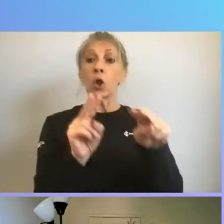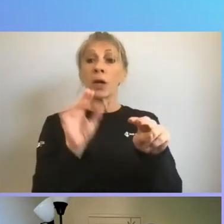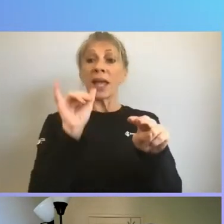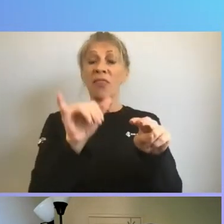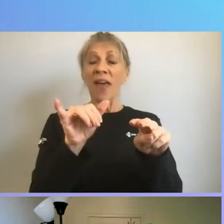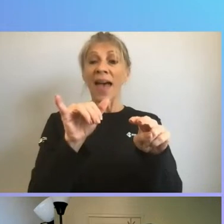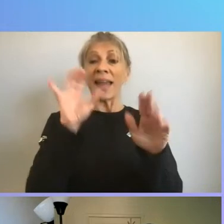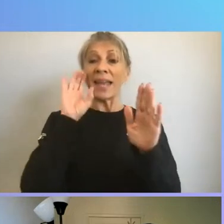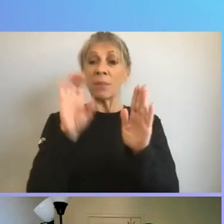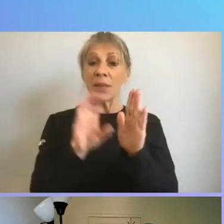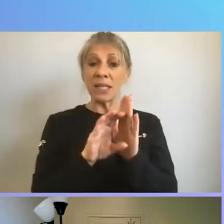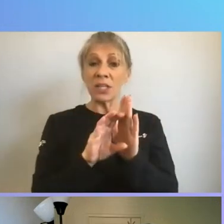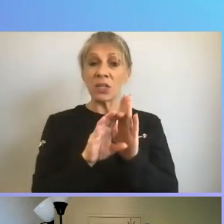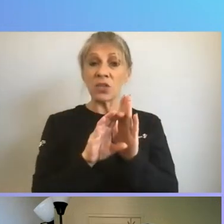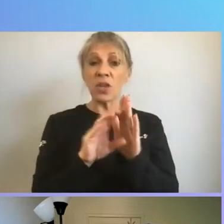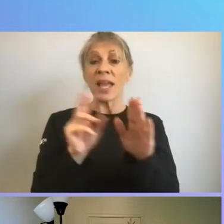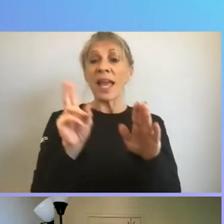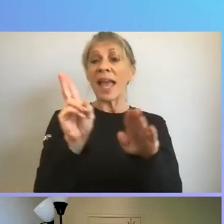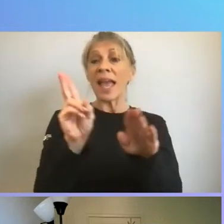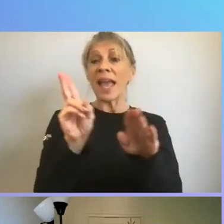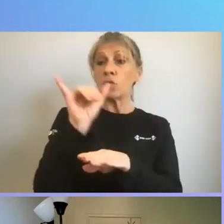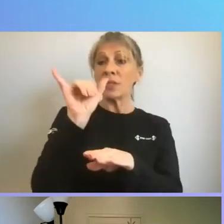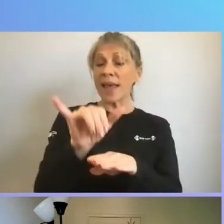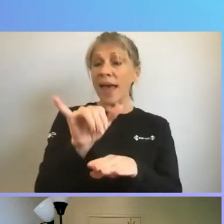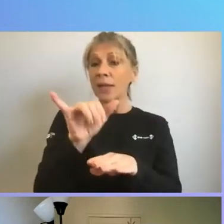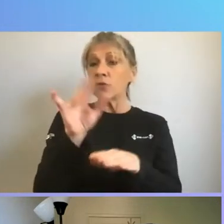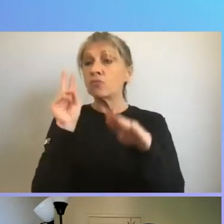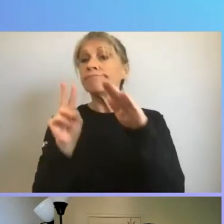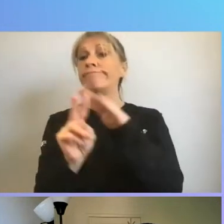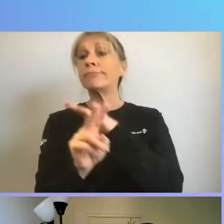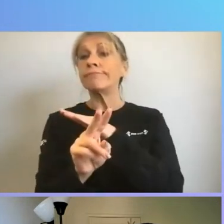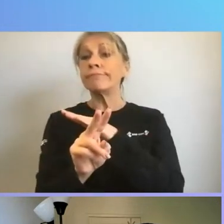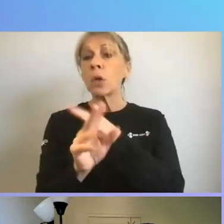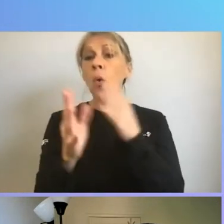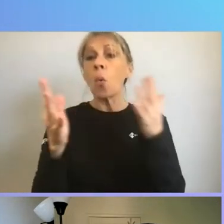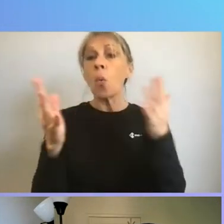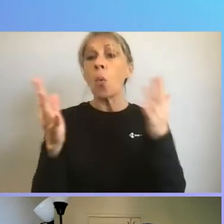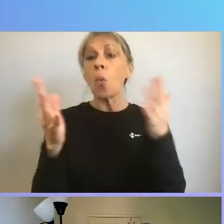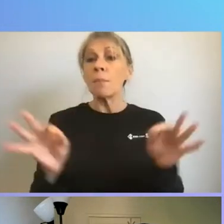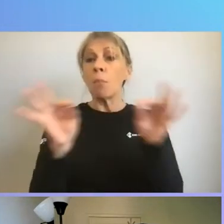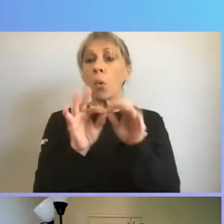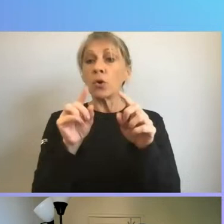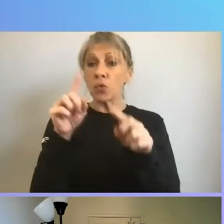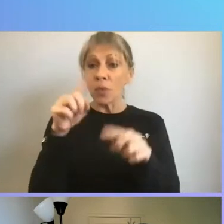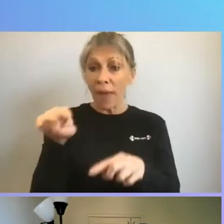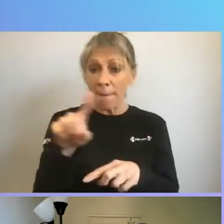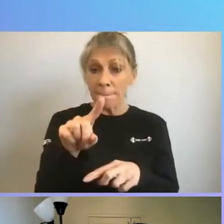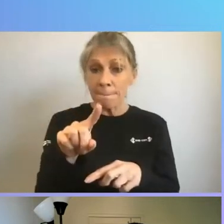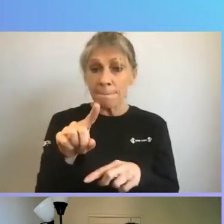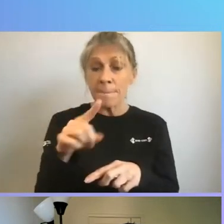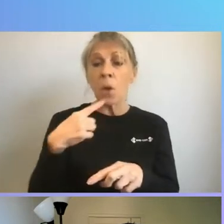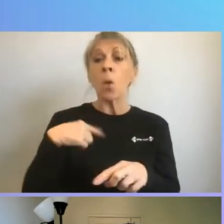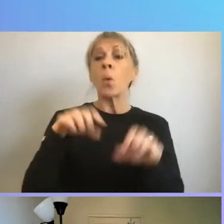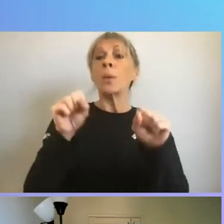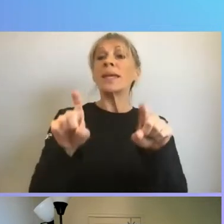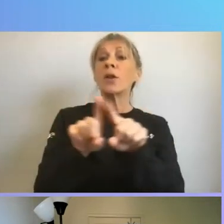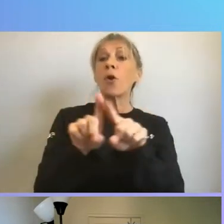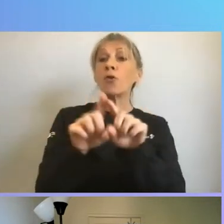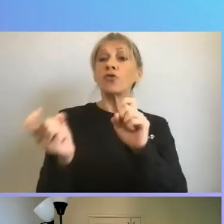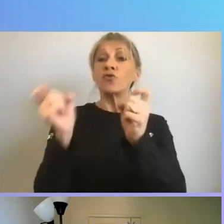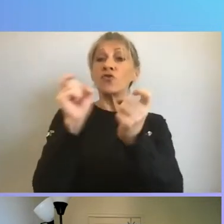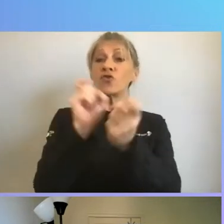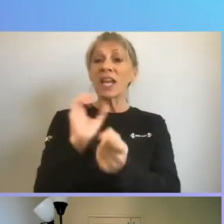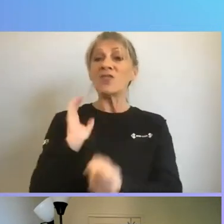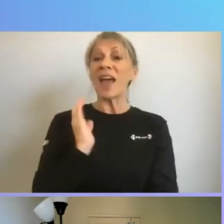image and use that to infer what matters to them. We can also change our